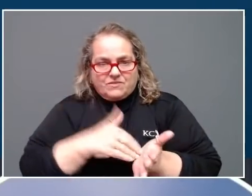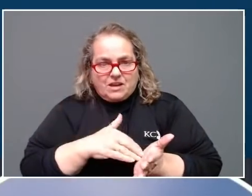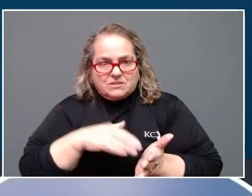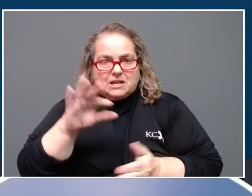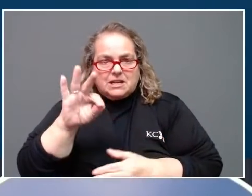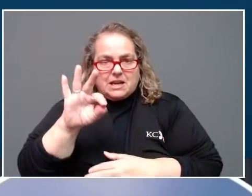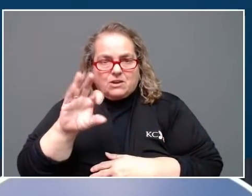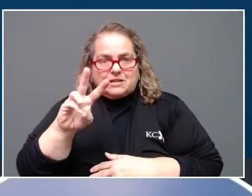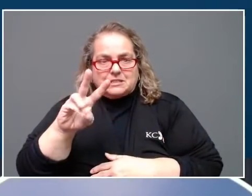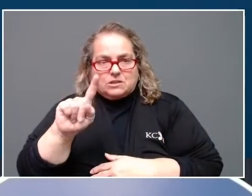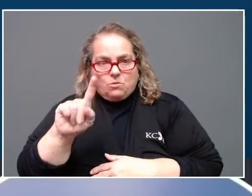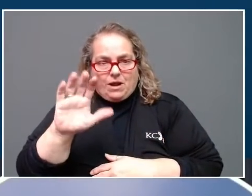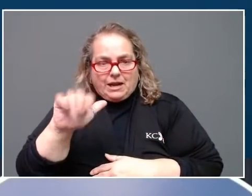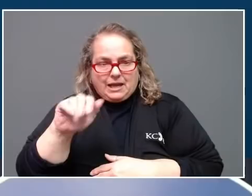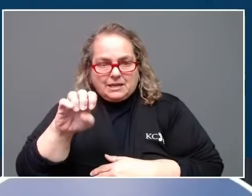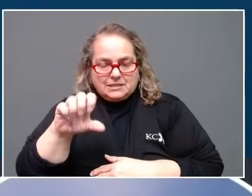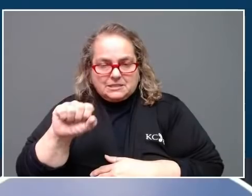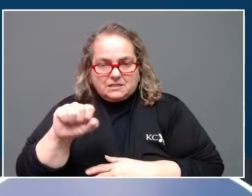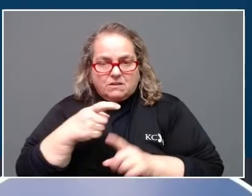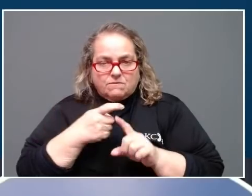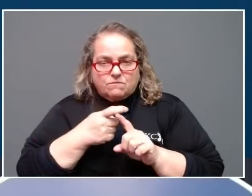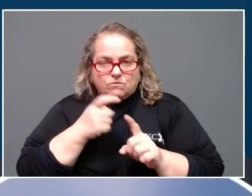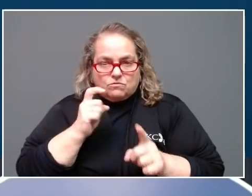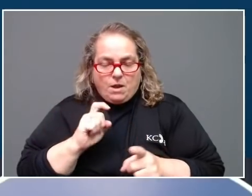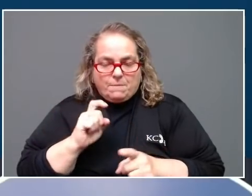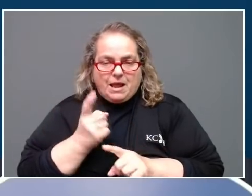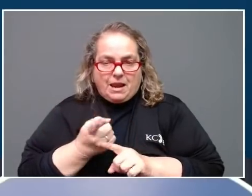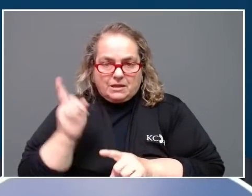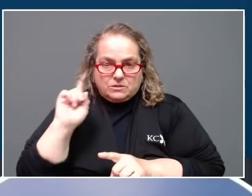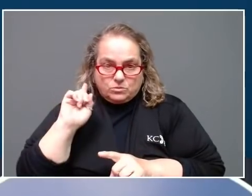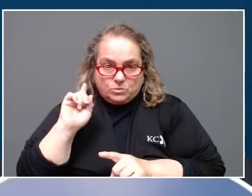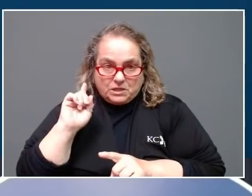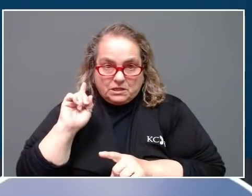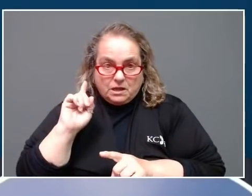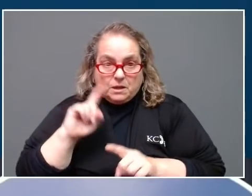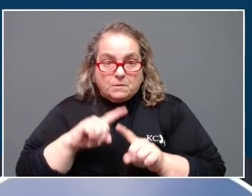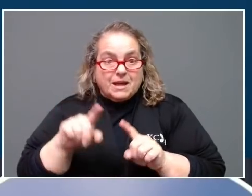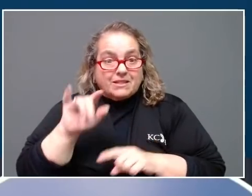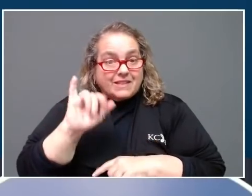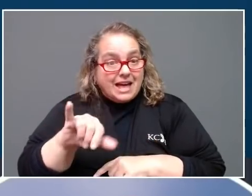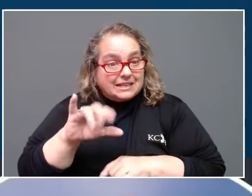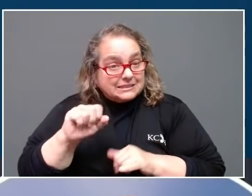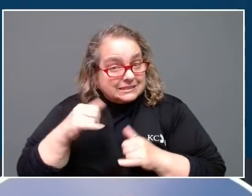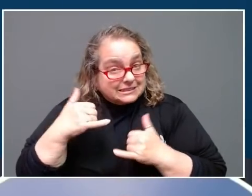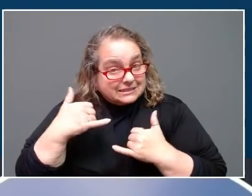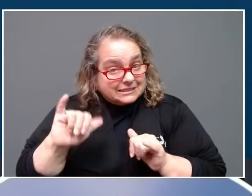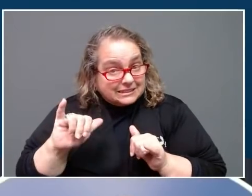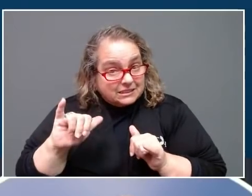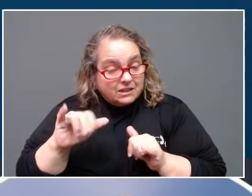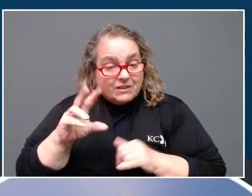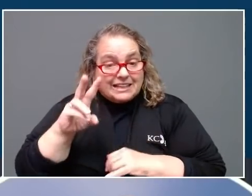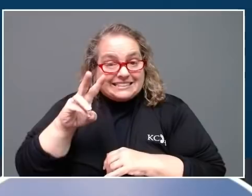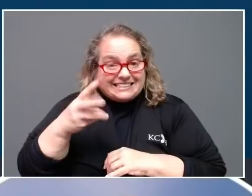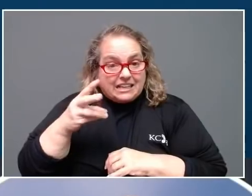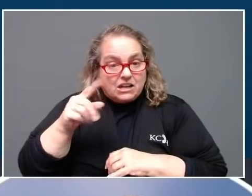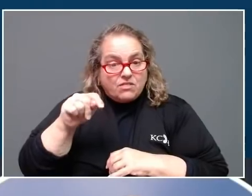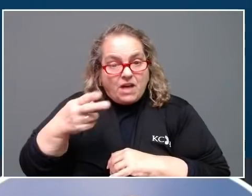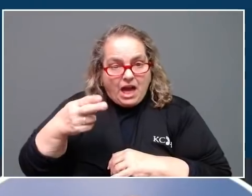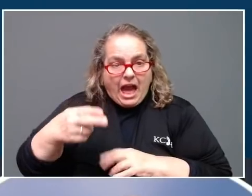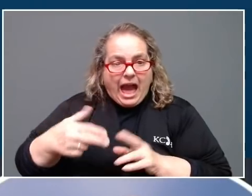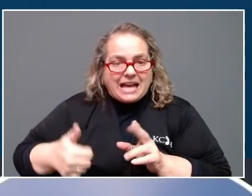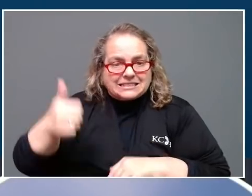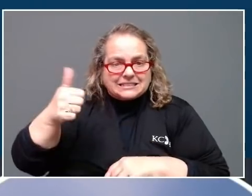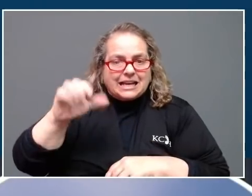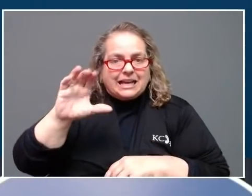35,961 cases from last week, but that is still the sixth highest